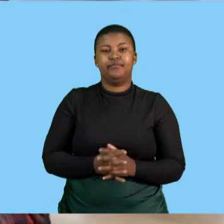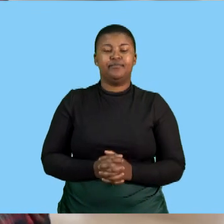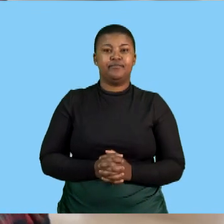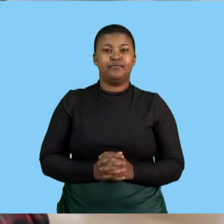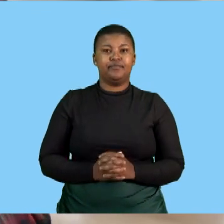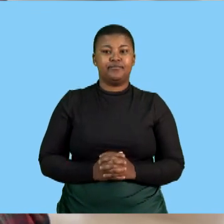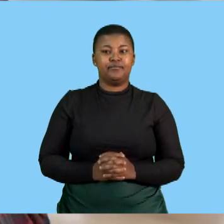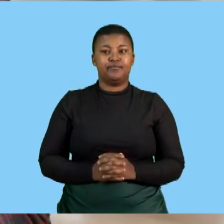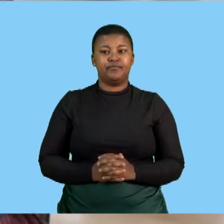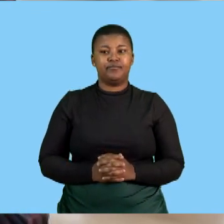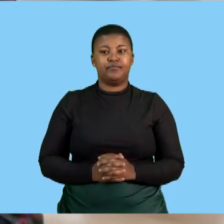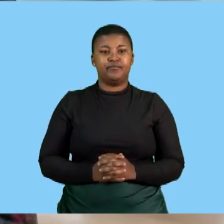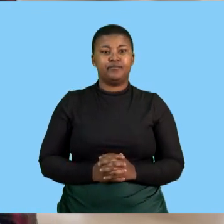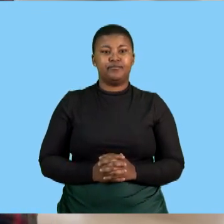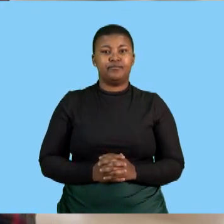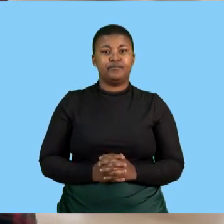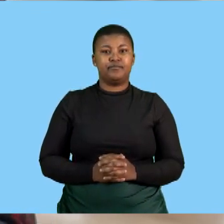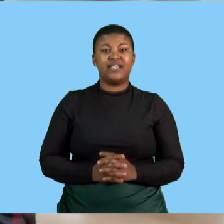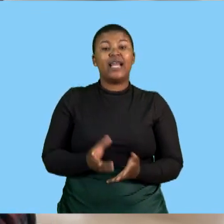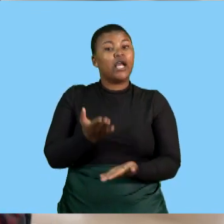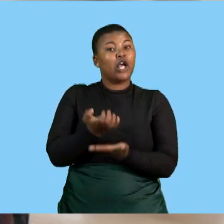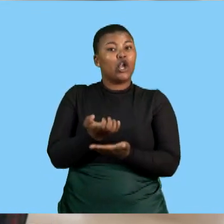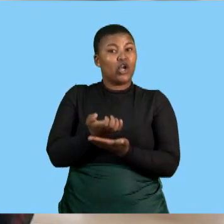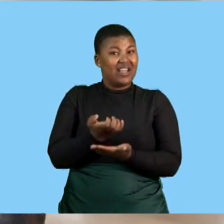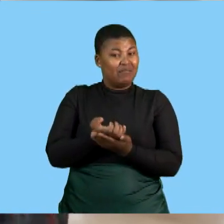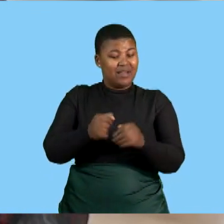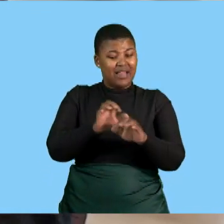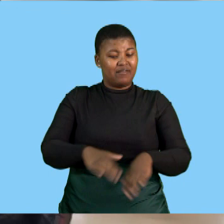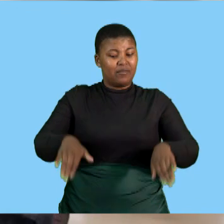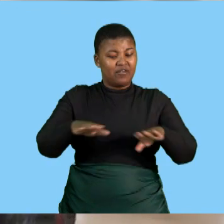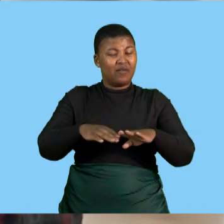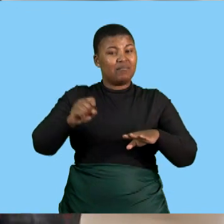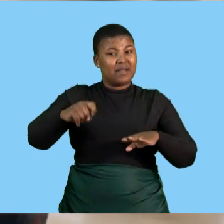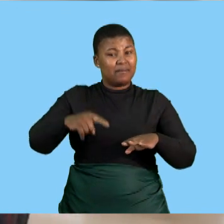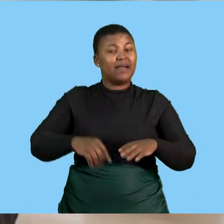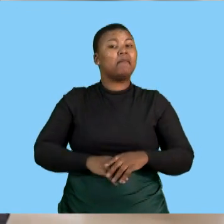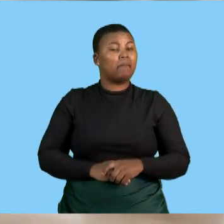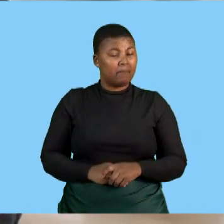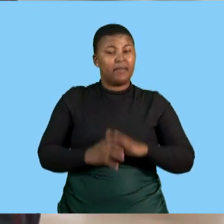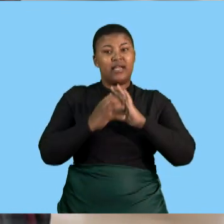economical environmental examples. So economic environmental